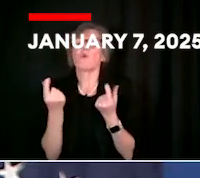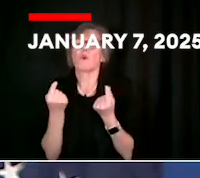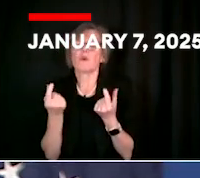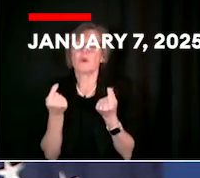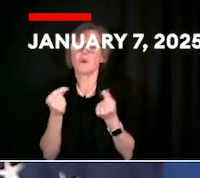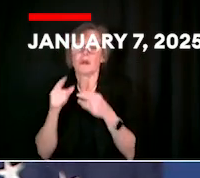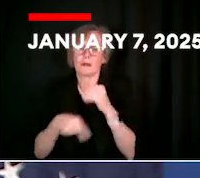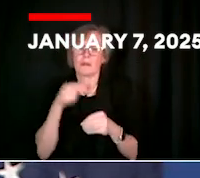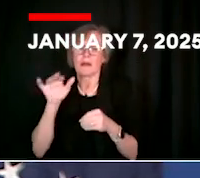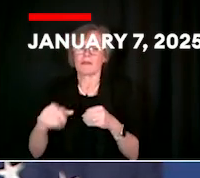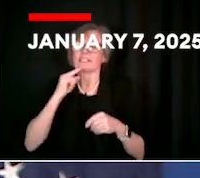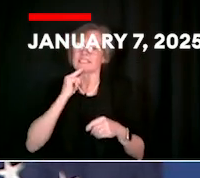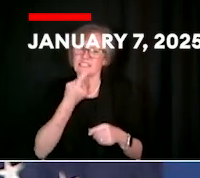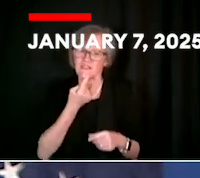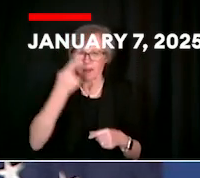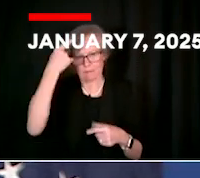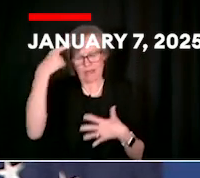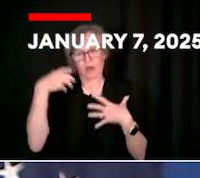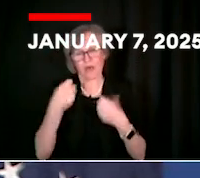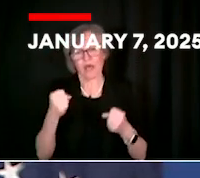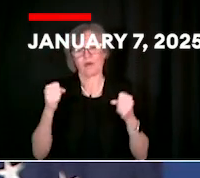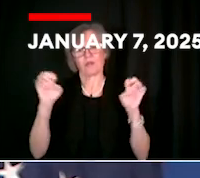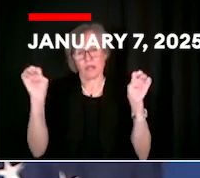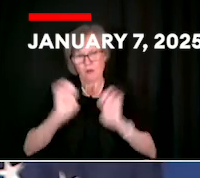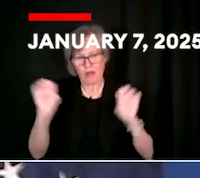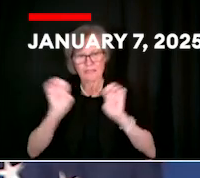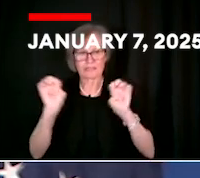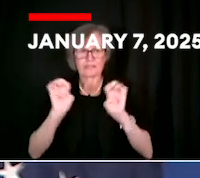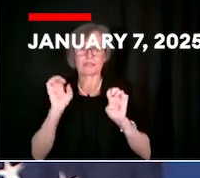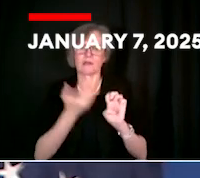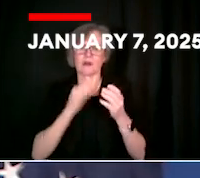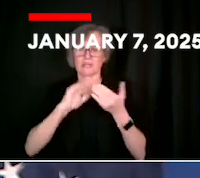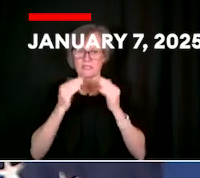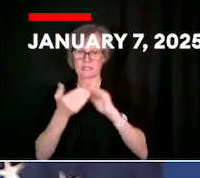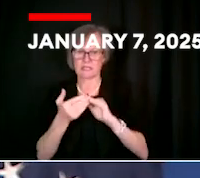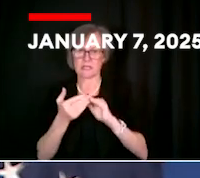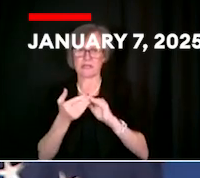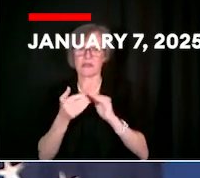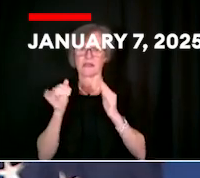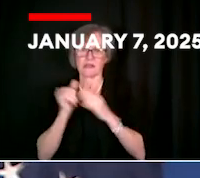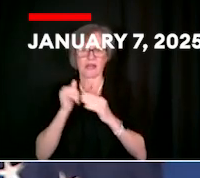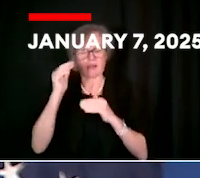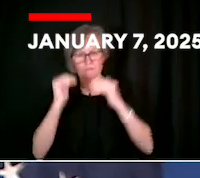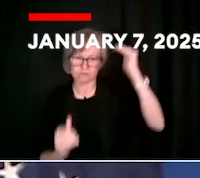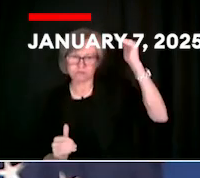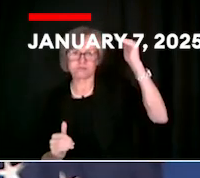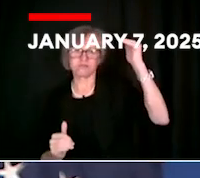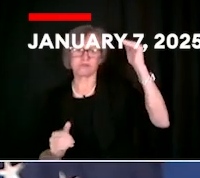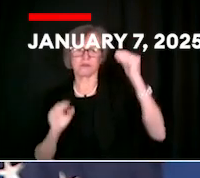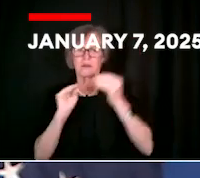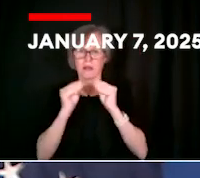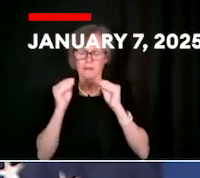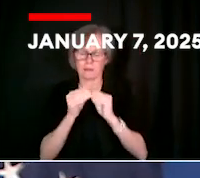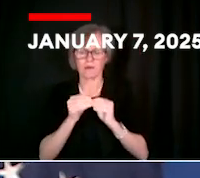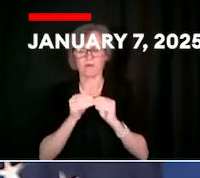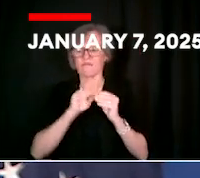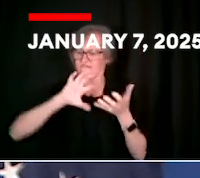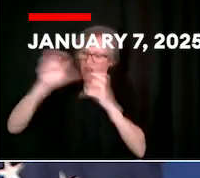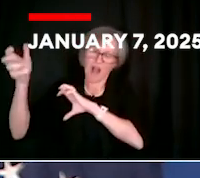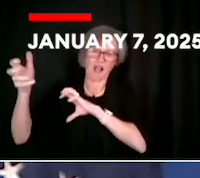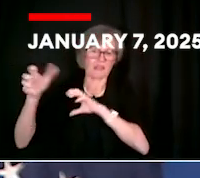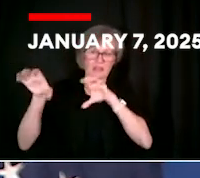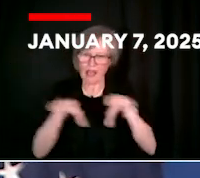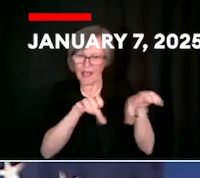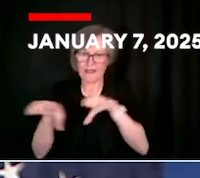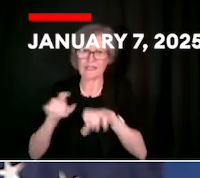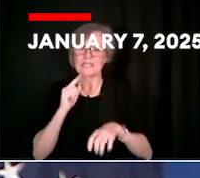about the severe mental health crisis in our city that has a disproportionate number of random acts of violence,